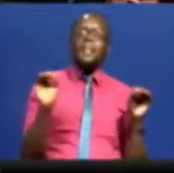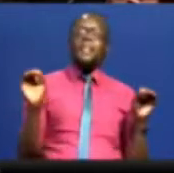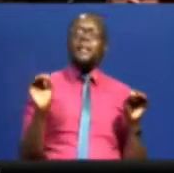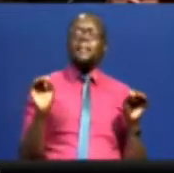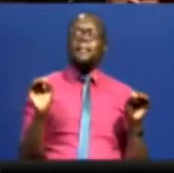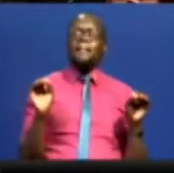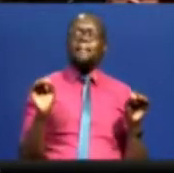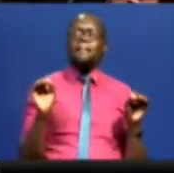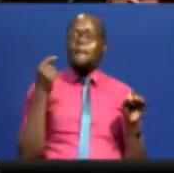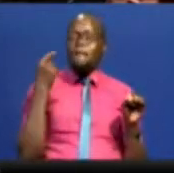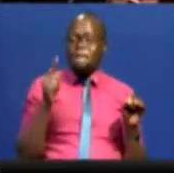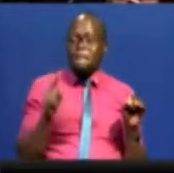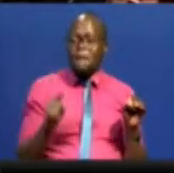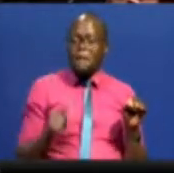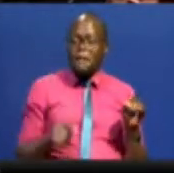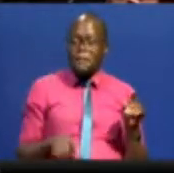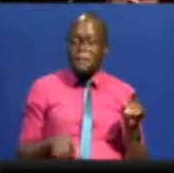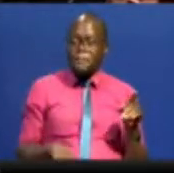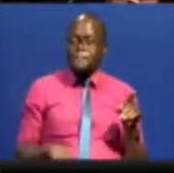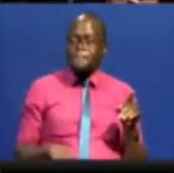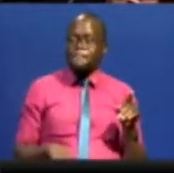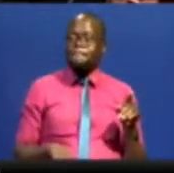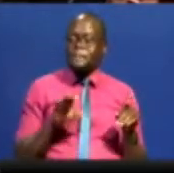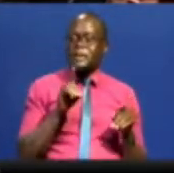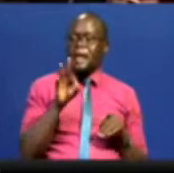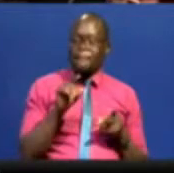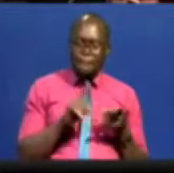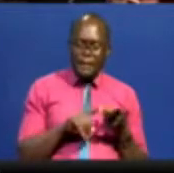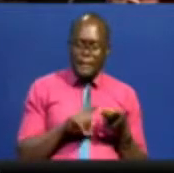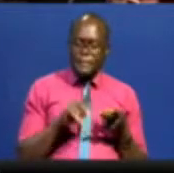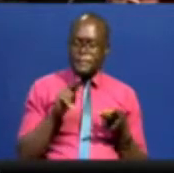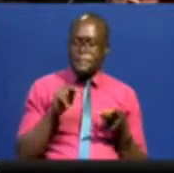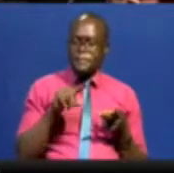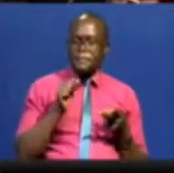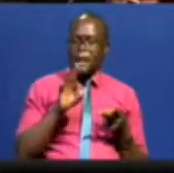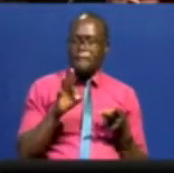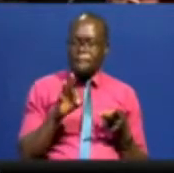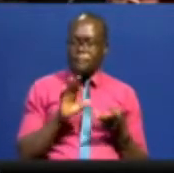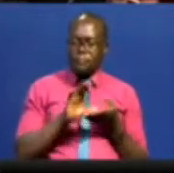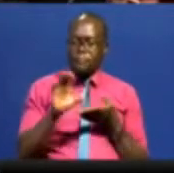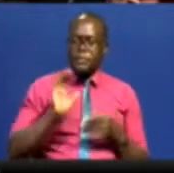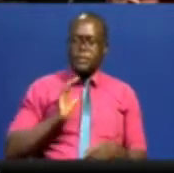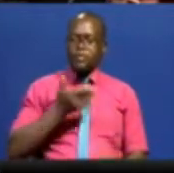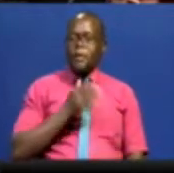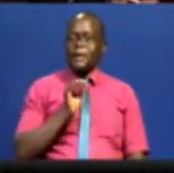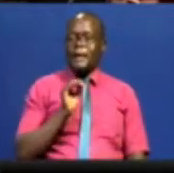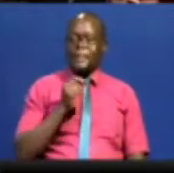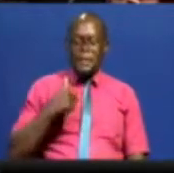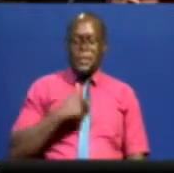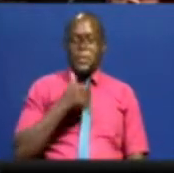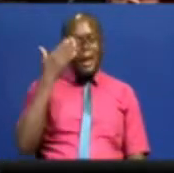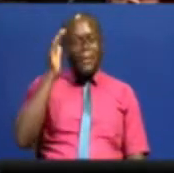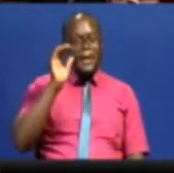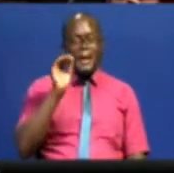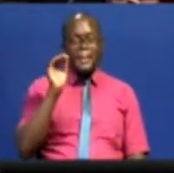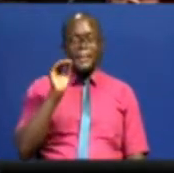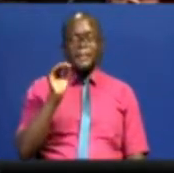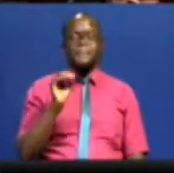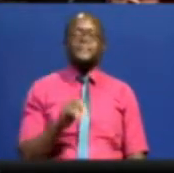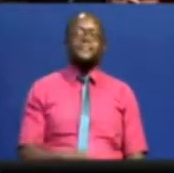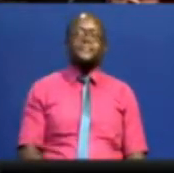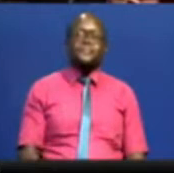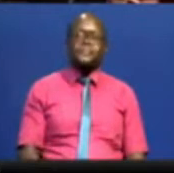is earmarked for the NGCDF to the NGCDF board? We are not aware. And NGAF, of